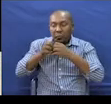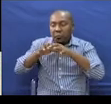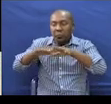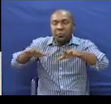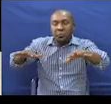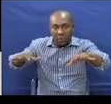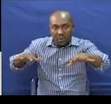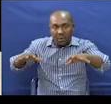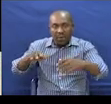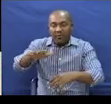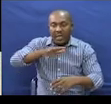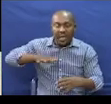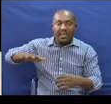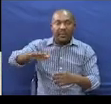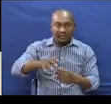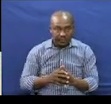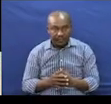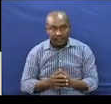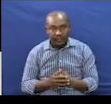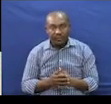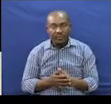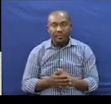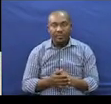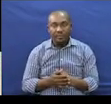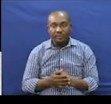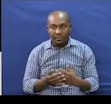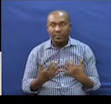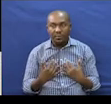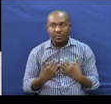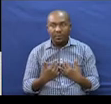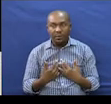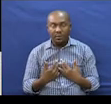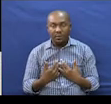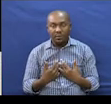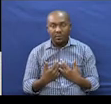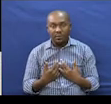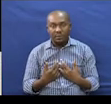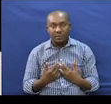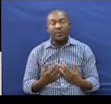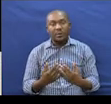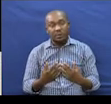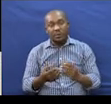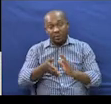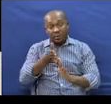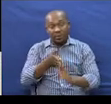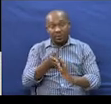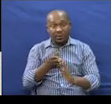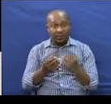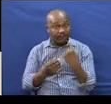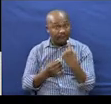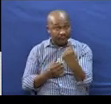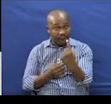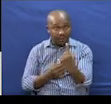of the population distributions. So let us start with our first